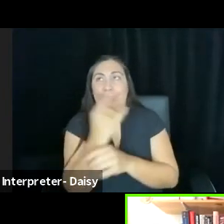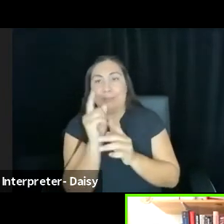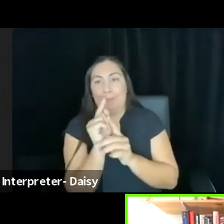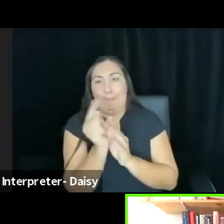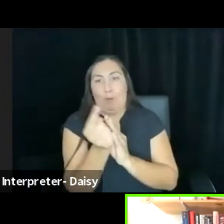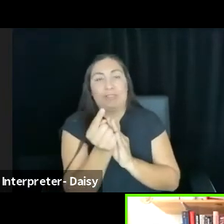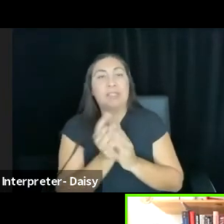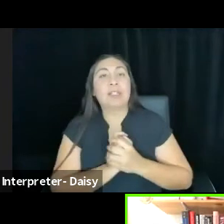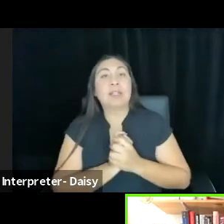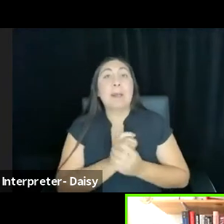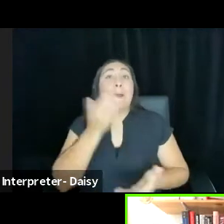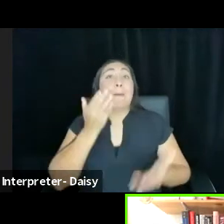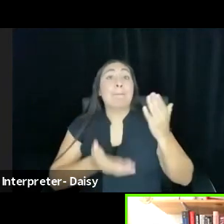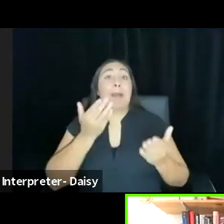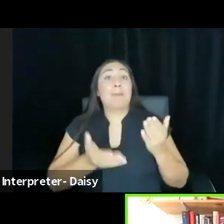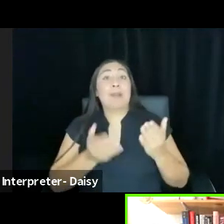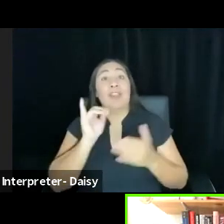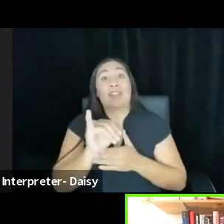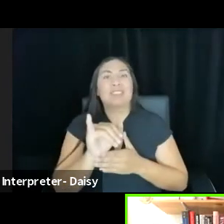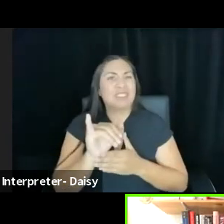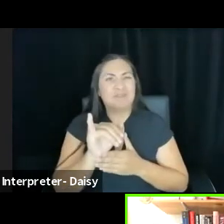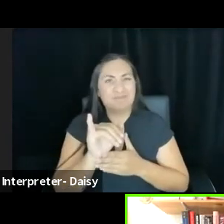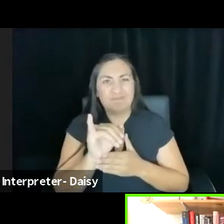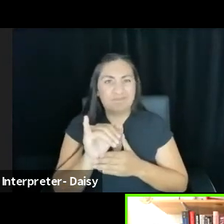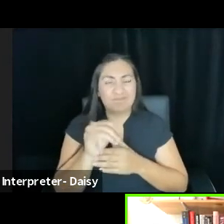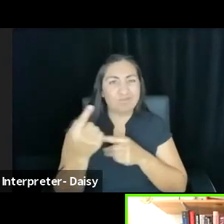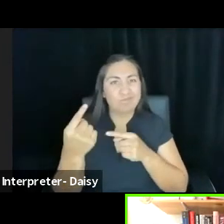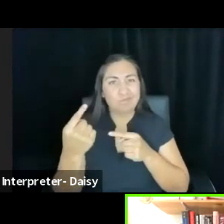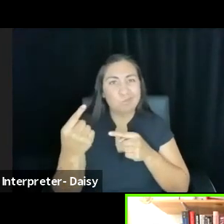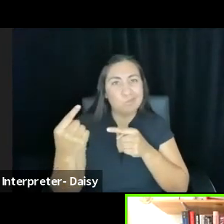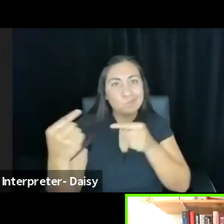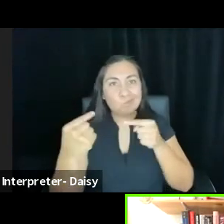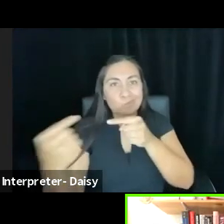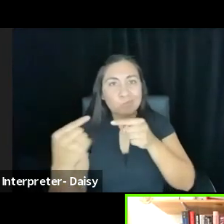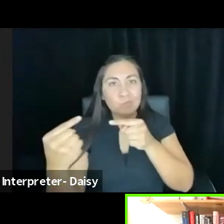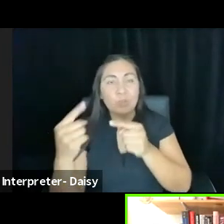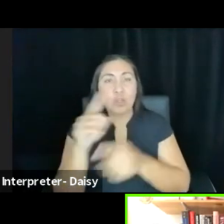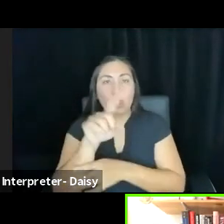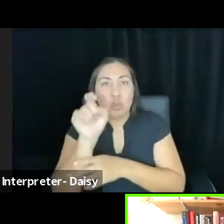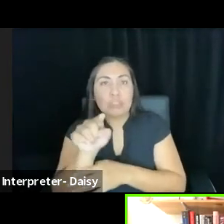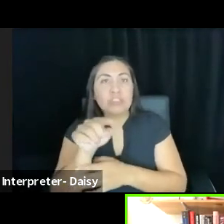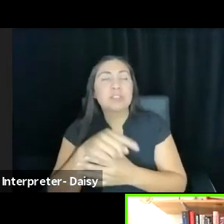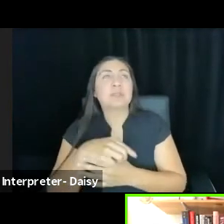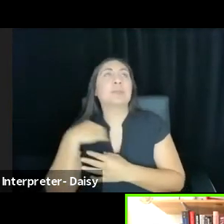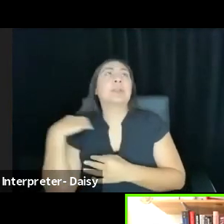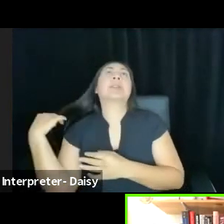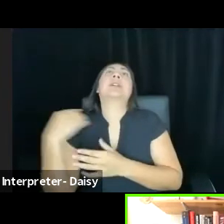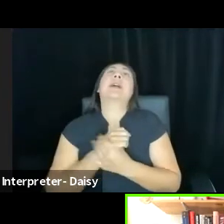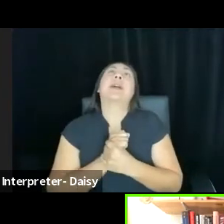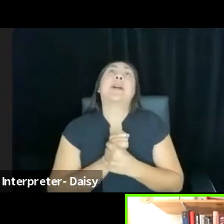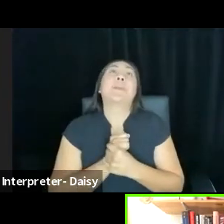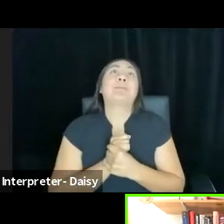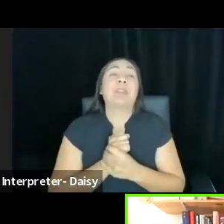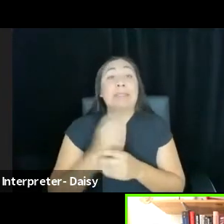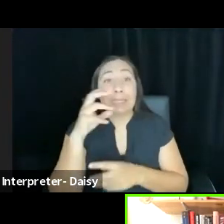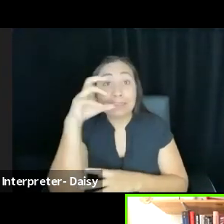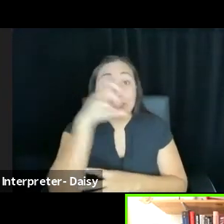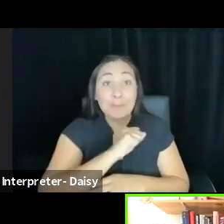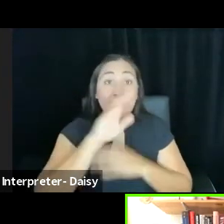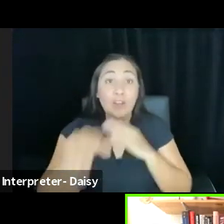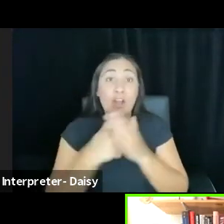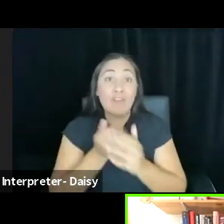And maybe this is a controversial question, but there's this assumption that all of our theaters are vital to our communities and that we have to